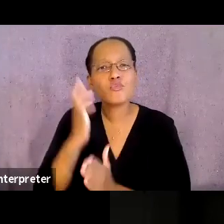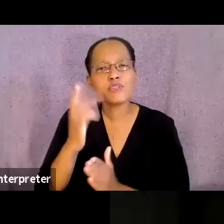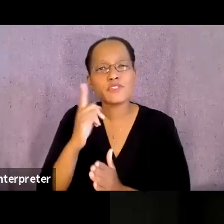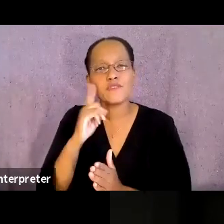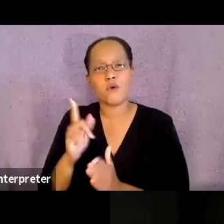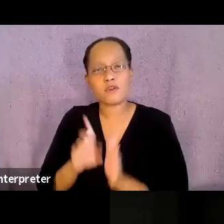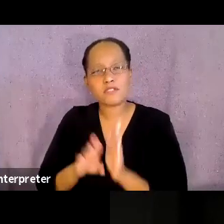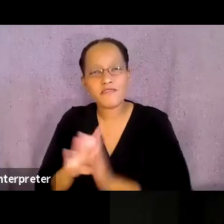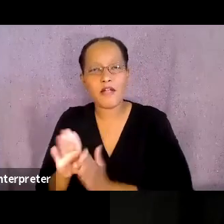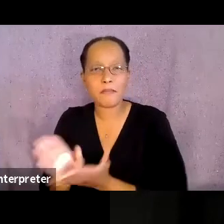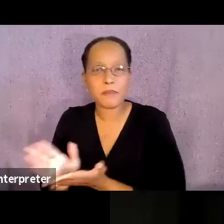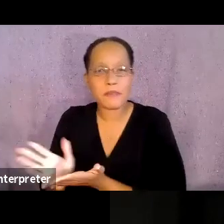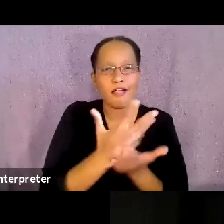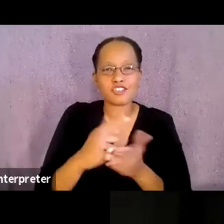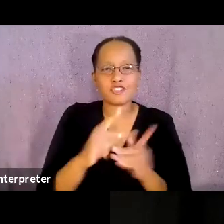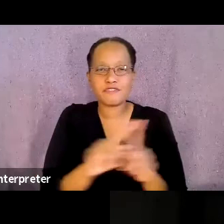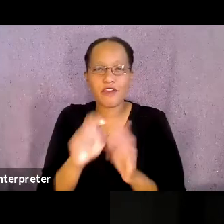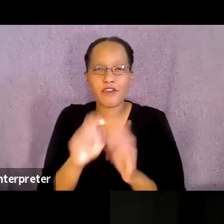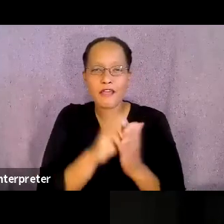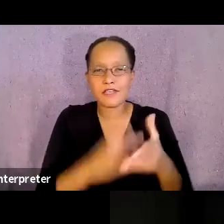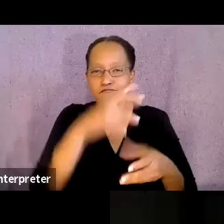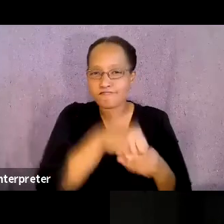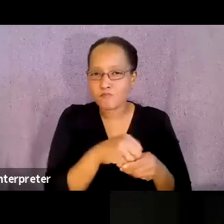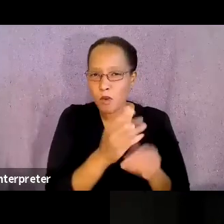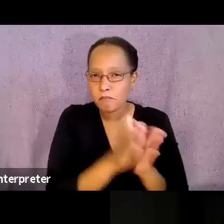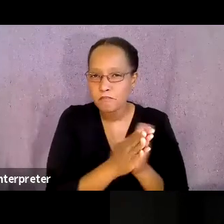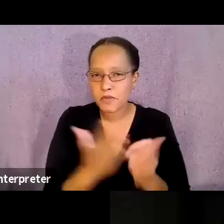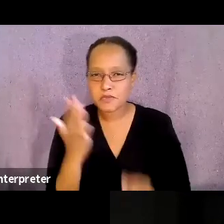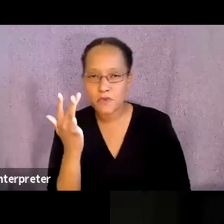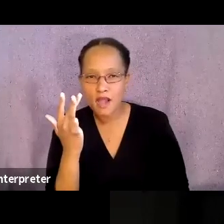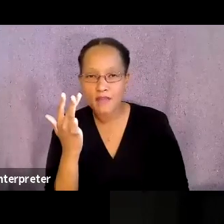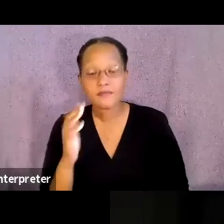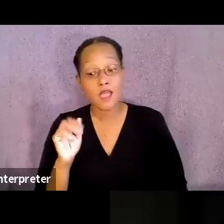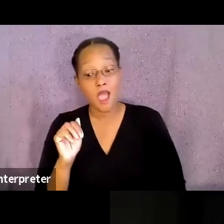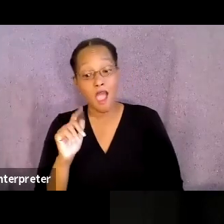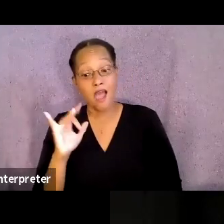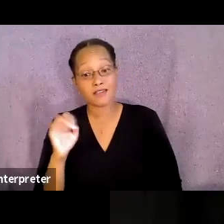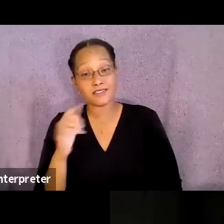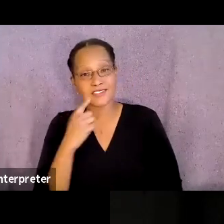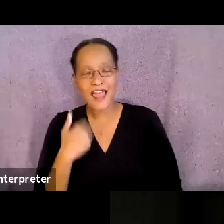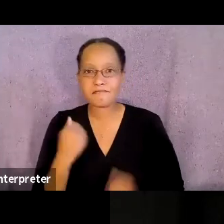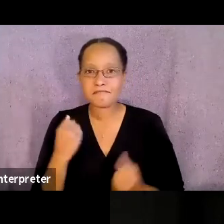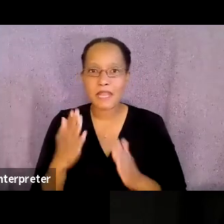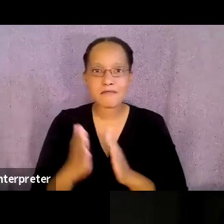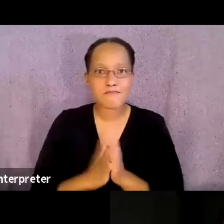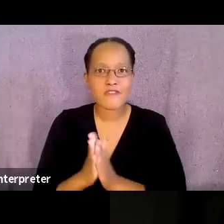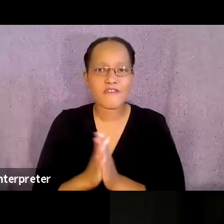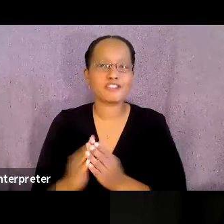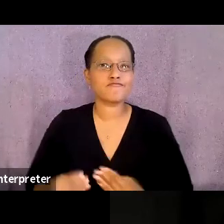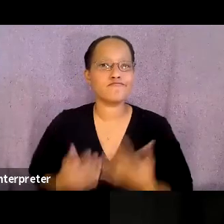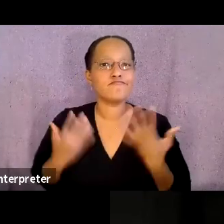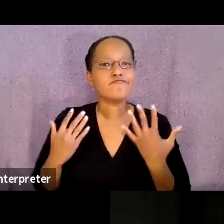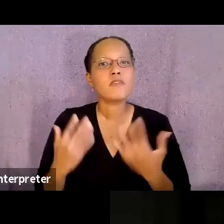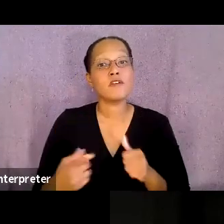essays? Well, there's a lot of motivations. I first want to give